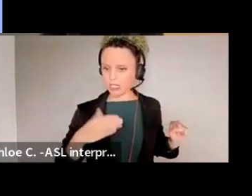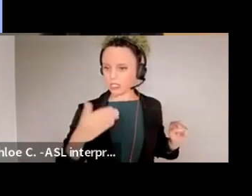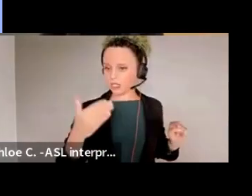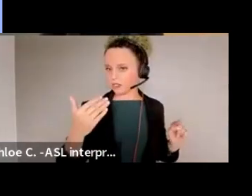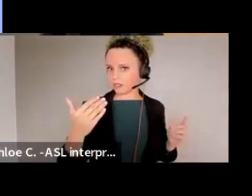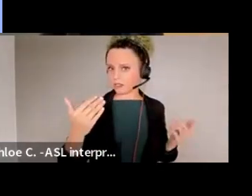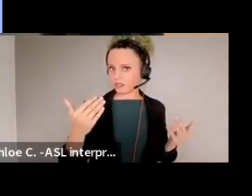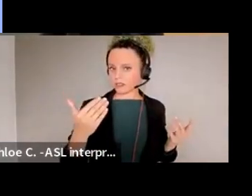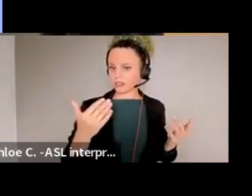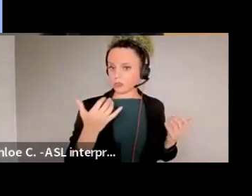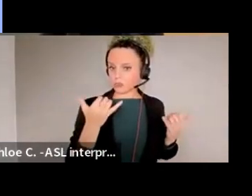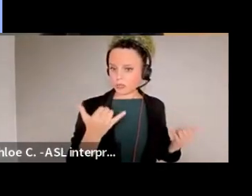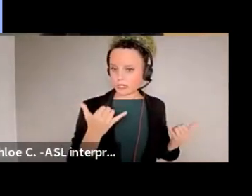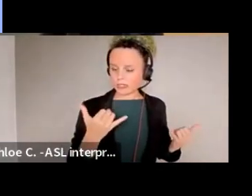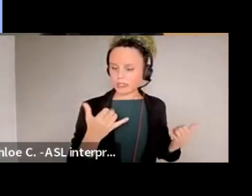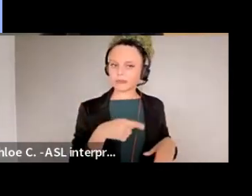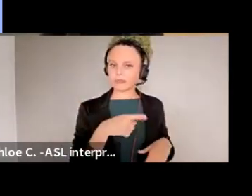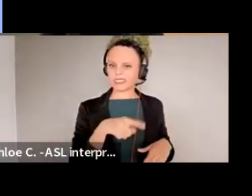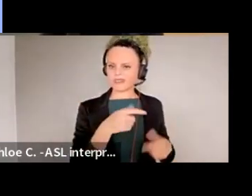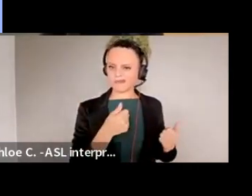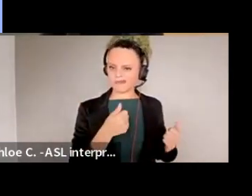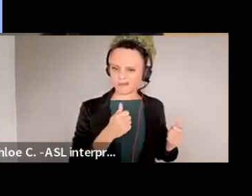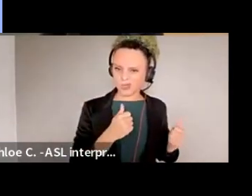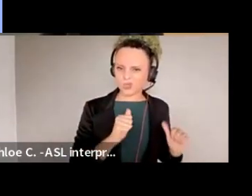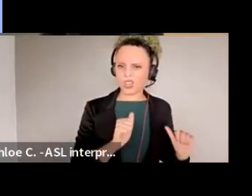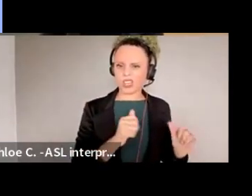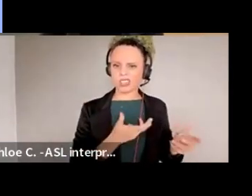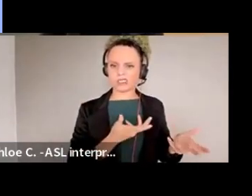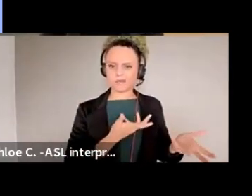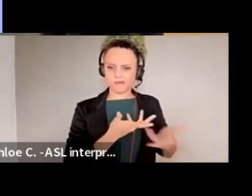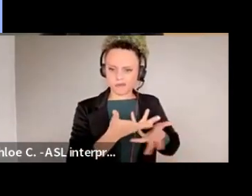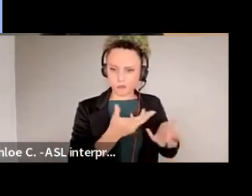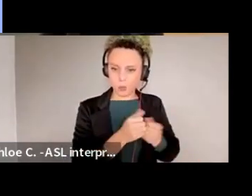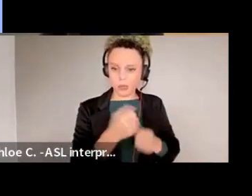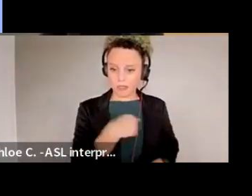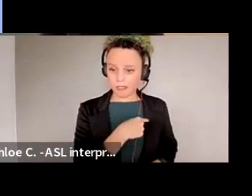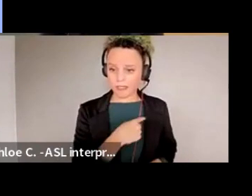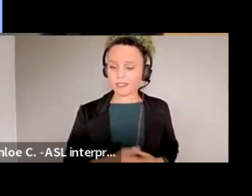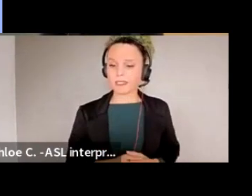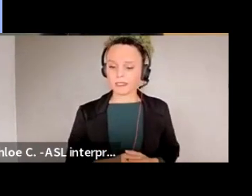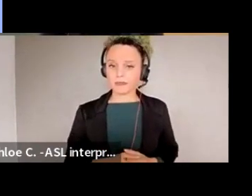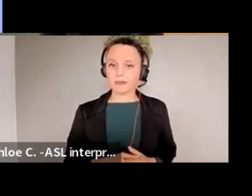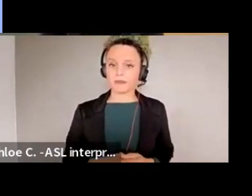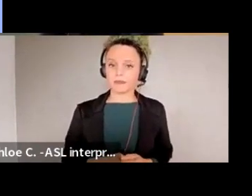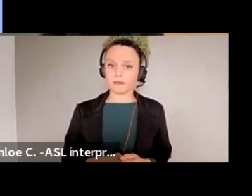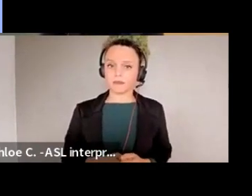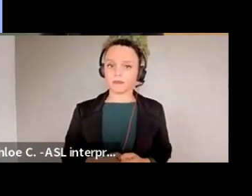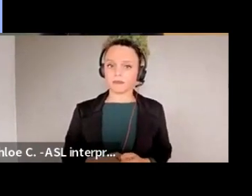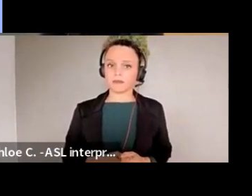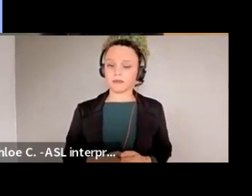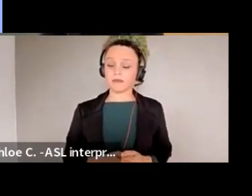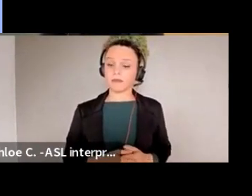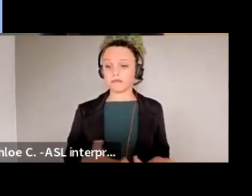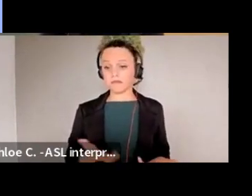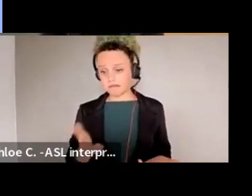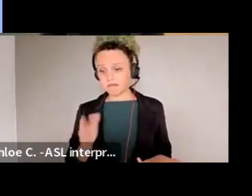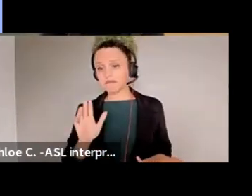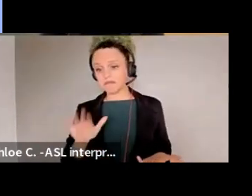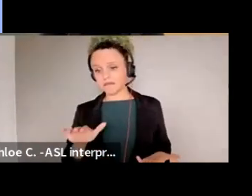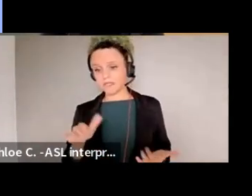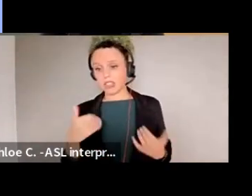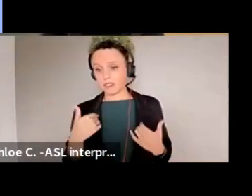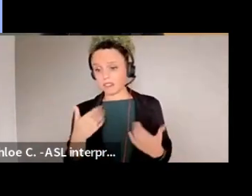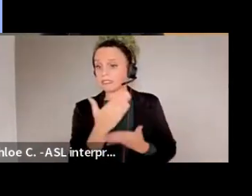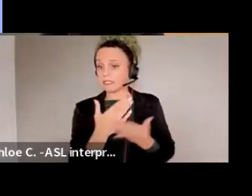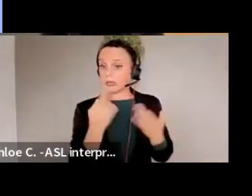make a bigger impact. So they are aware. The whole team is trying, is